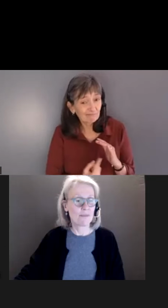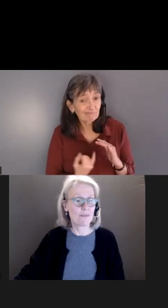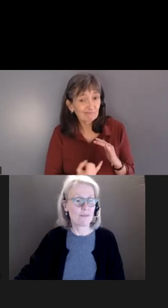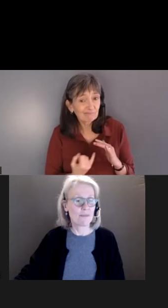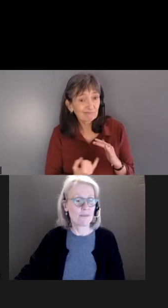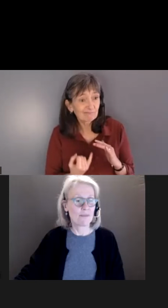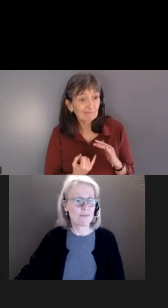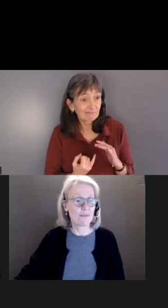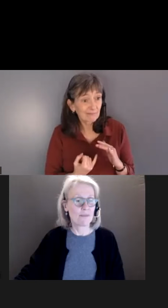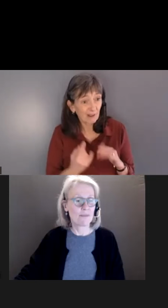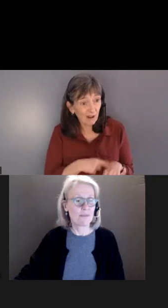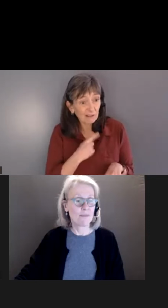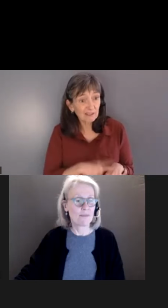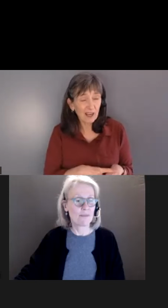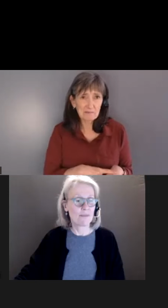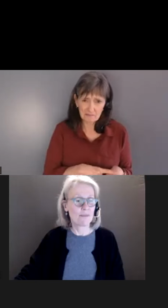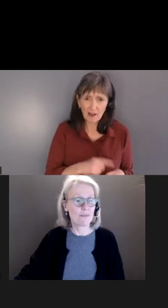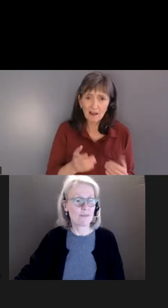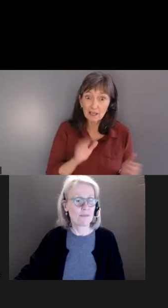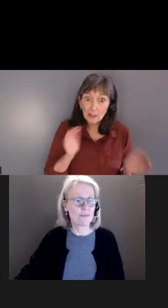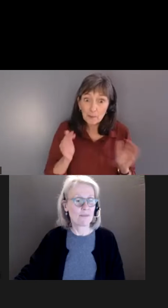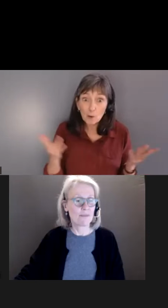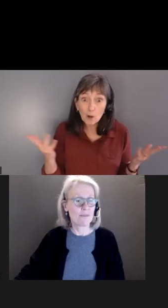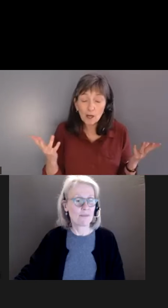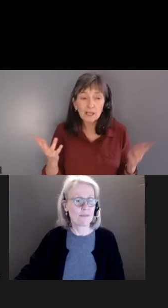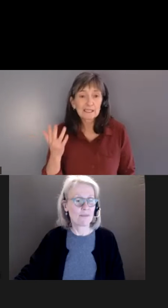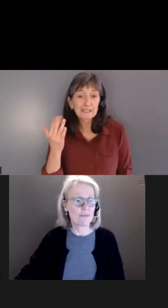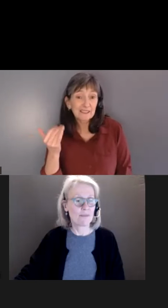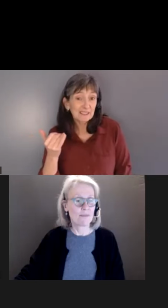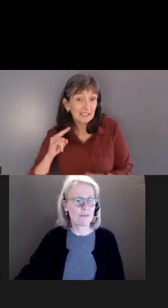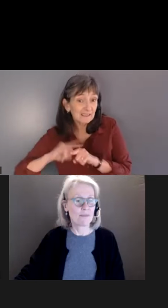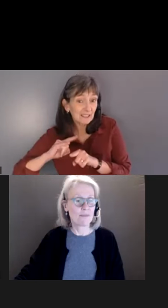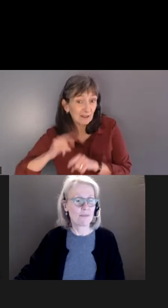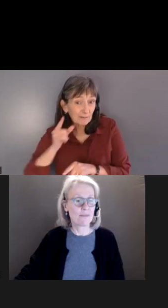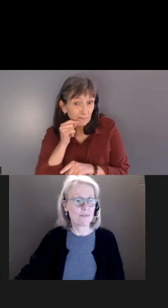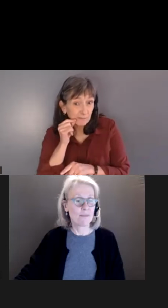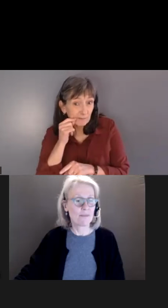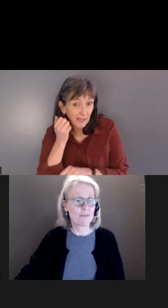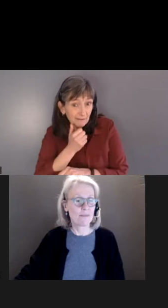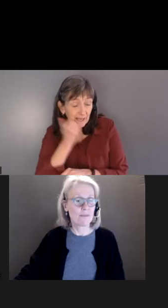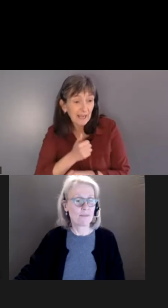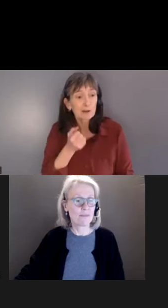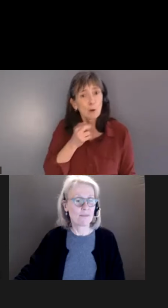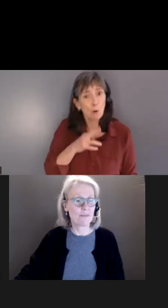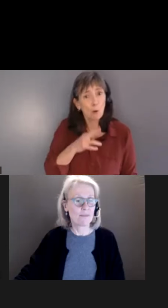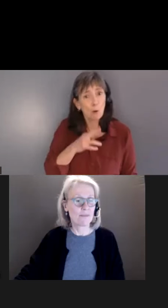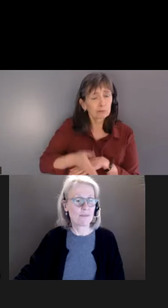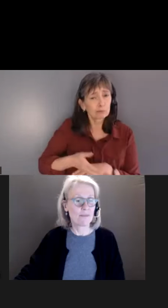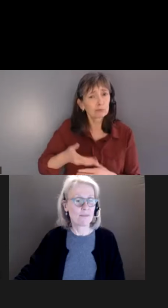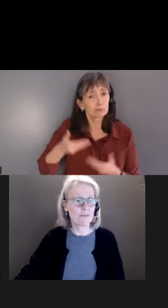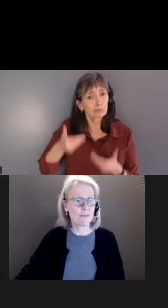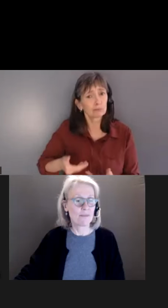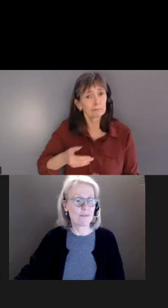to smoking 15 cigarettes a day or excessive alcohol consumption. And although there are a few studies in the Canadian